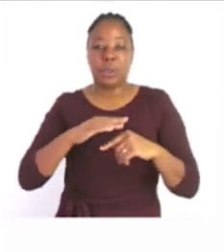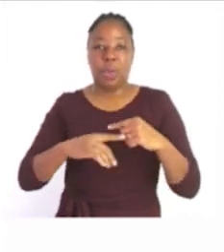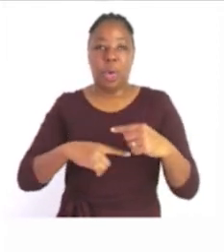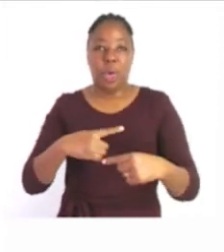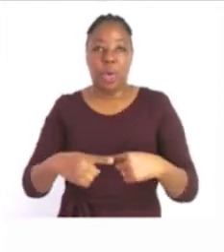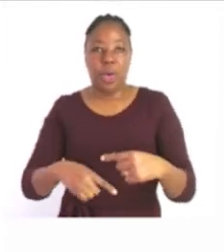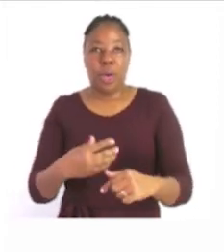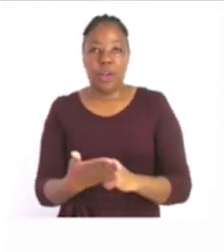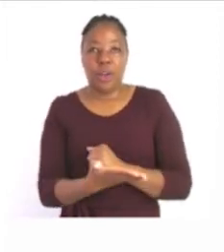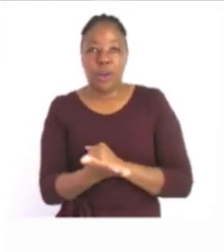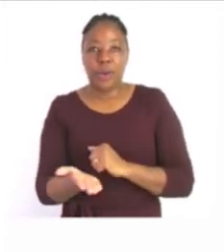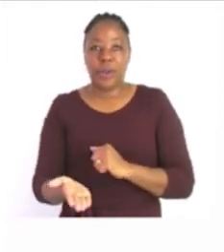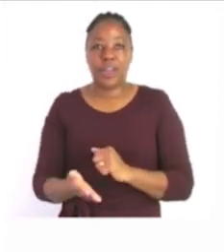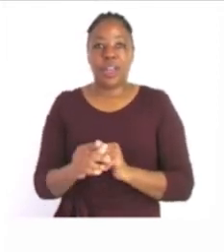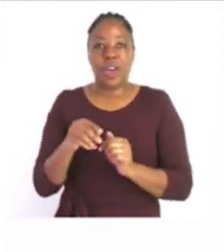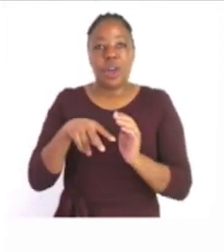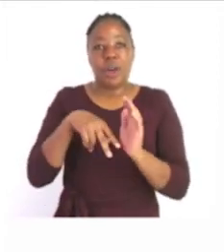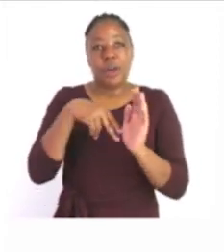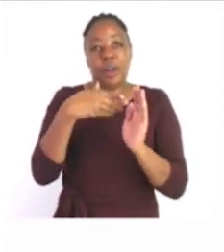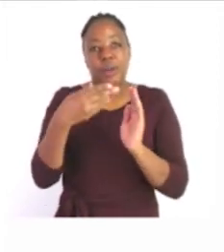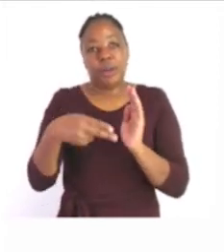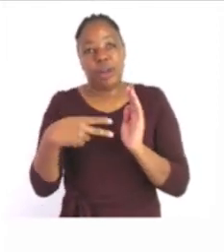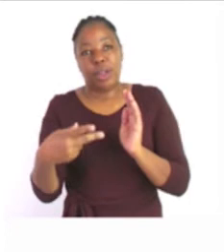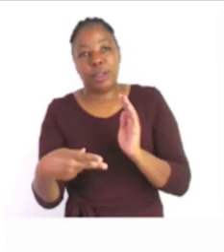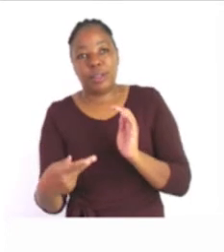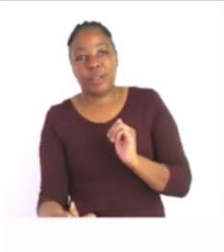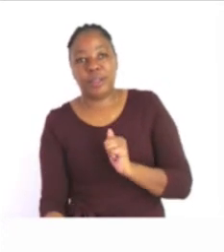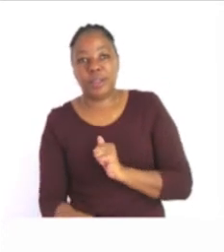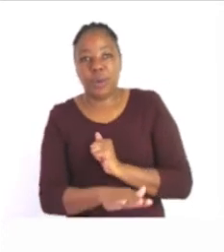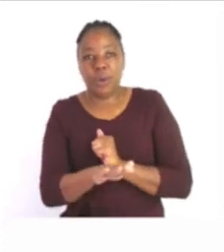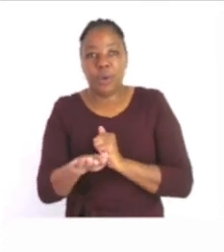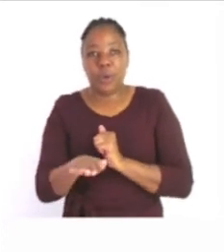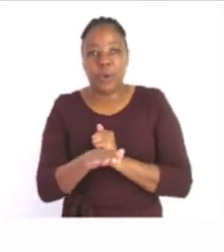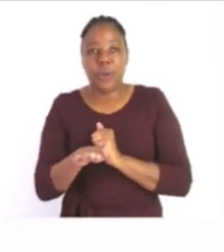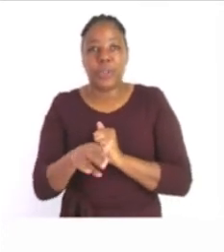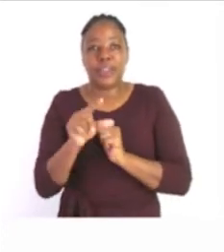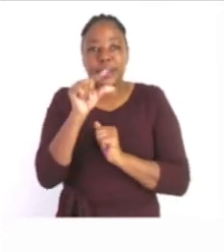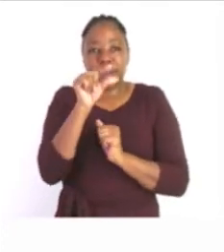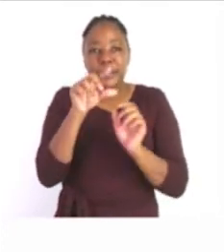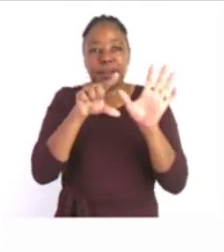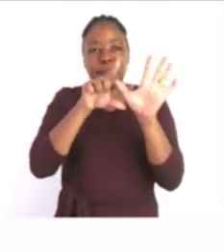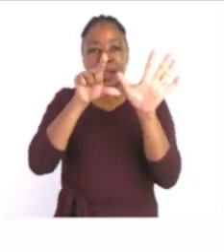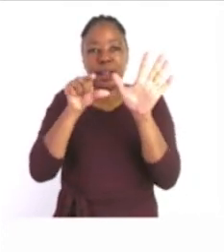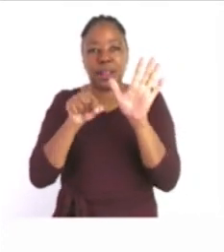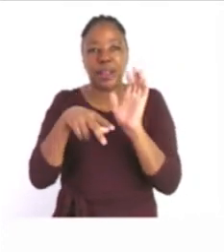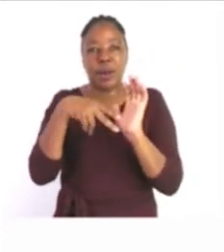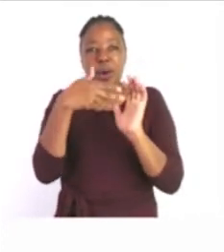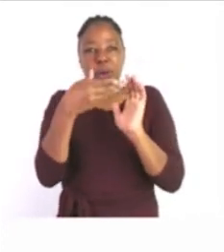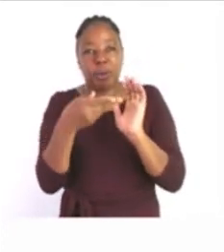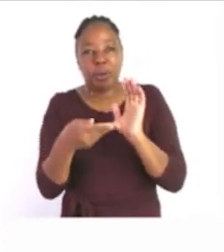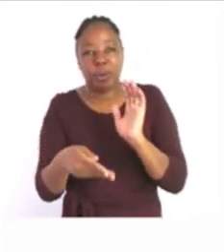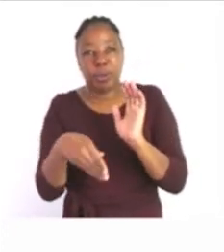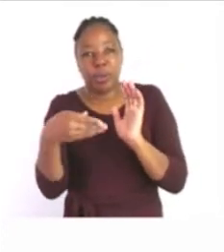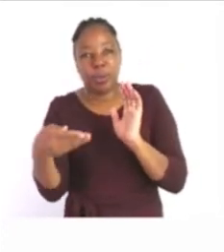round, falling softly to the ground. Little leaves fall softly down on